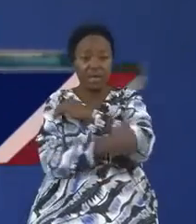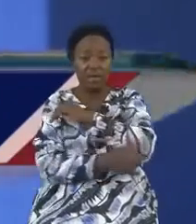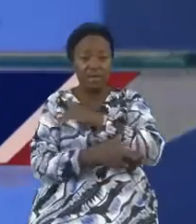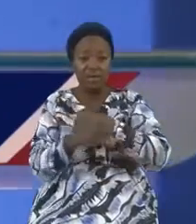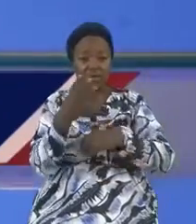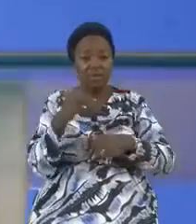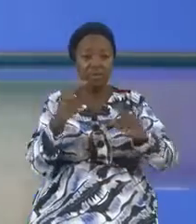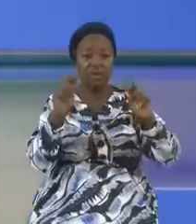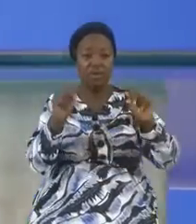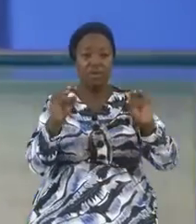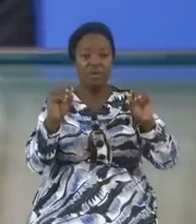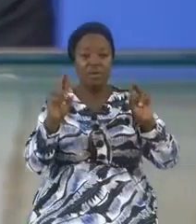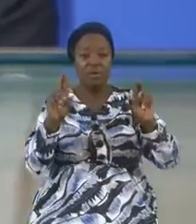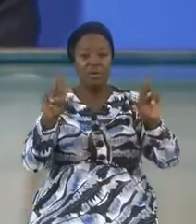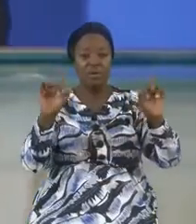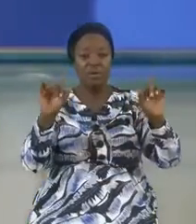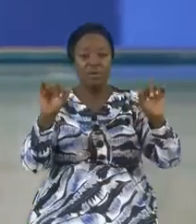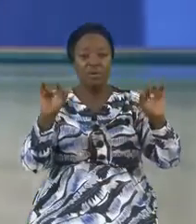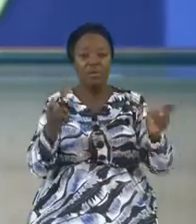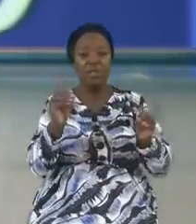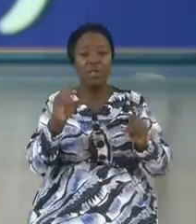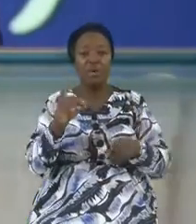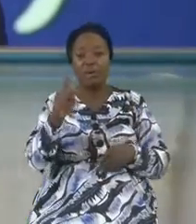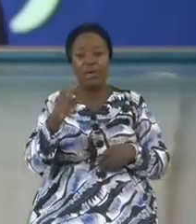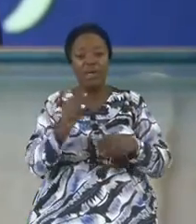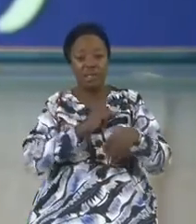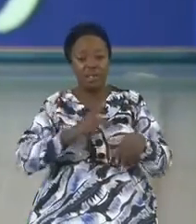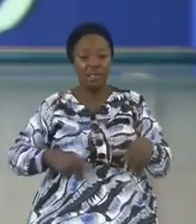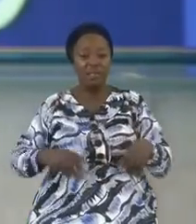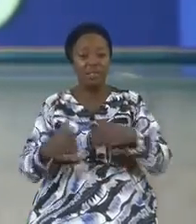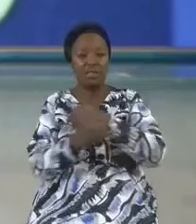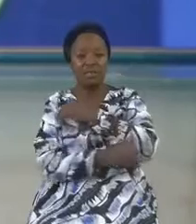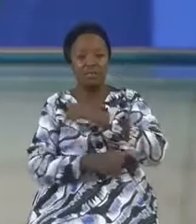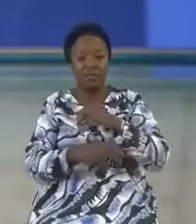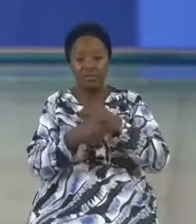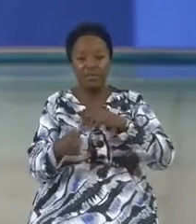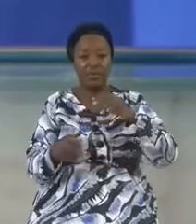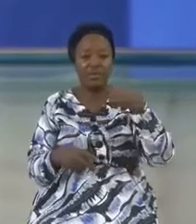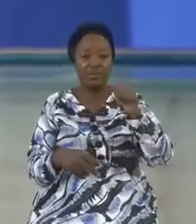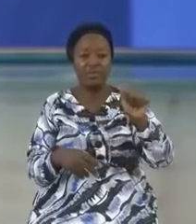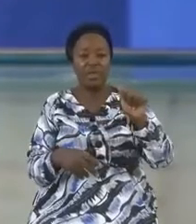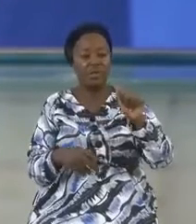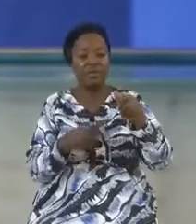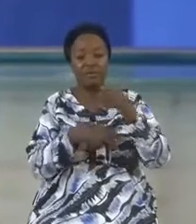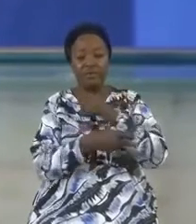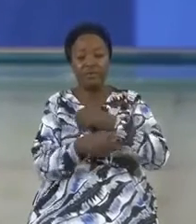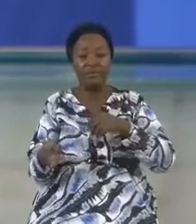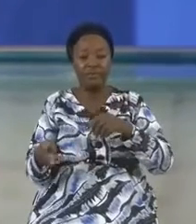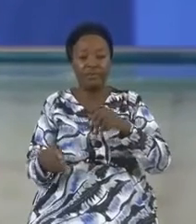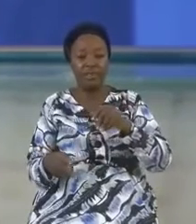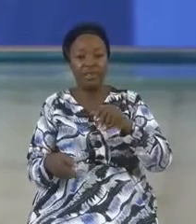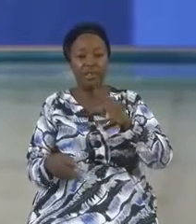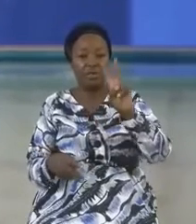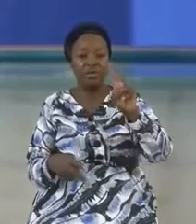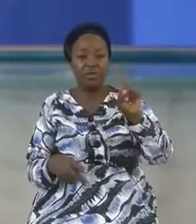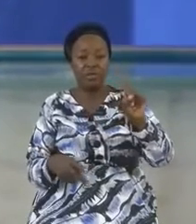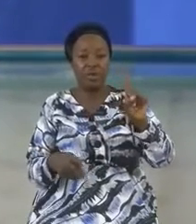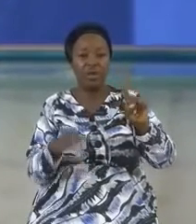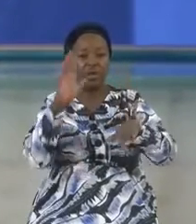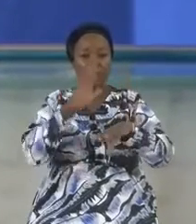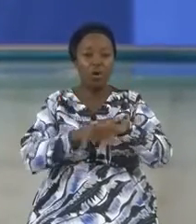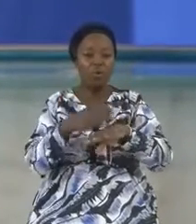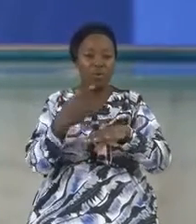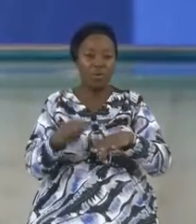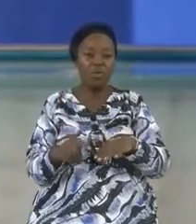nourished by the king's country. Verse 21, and upon his set day,